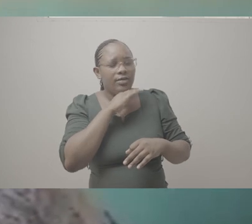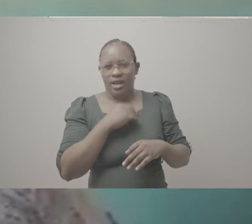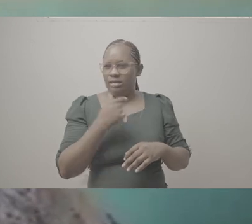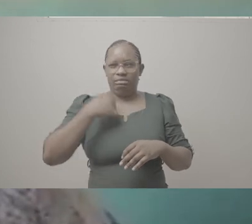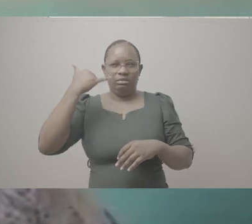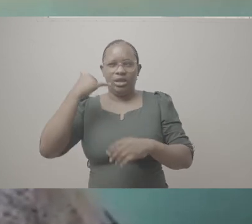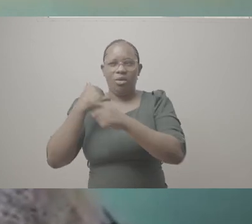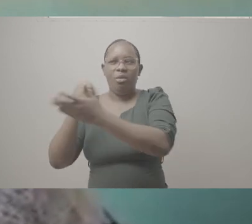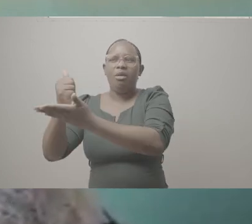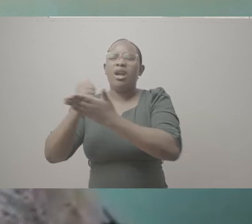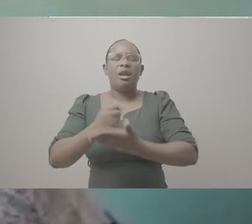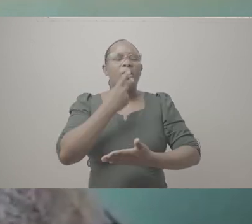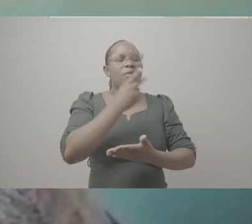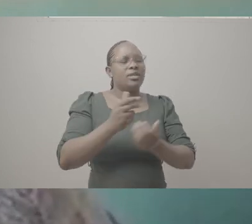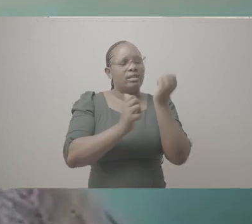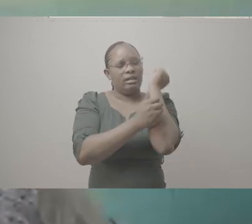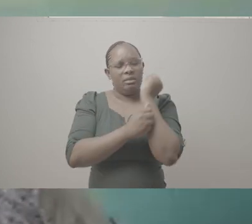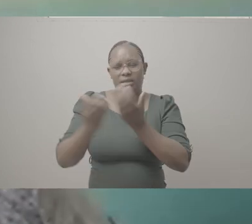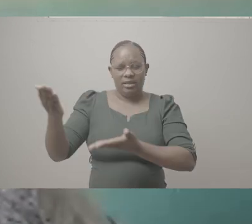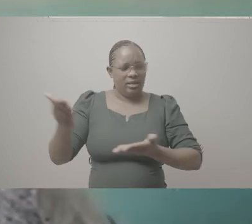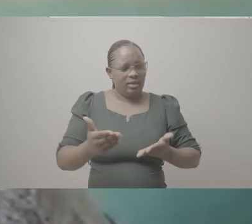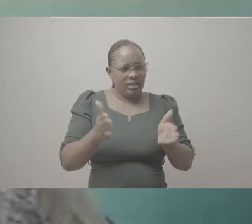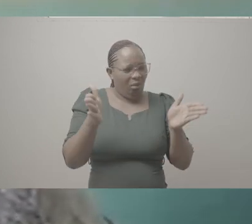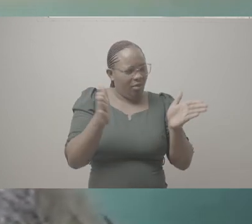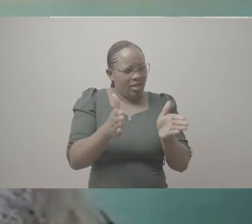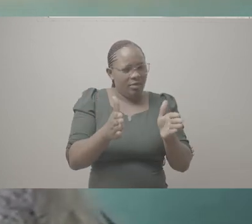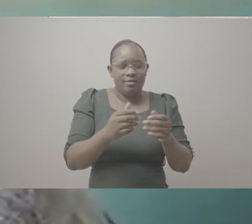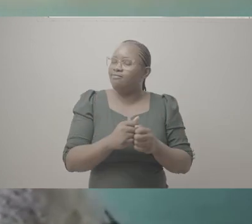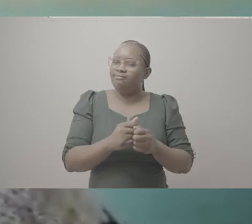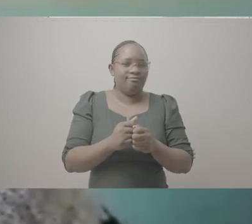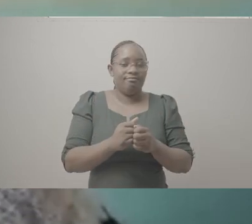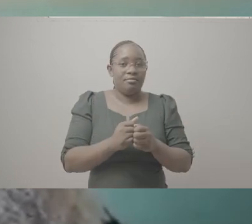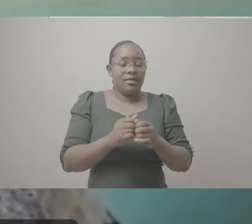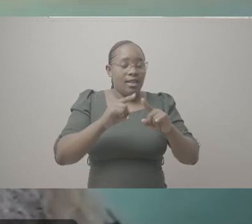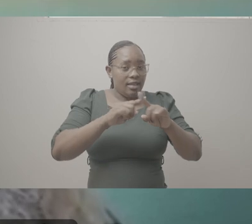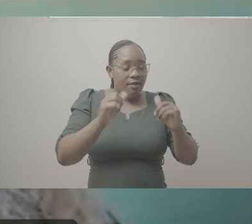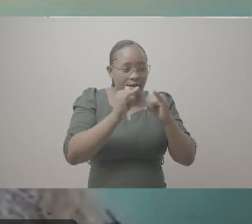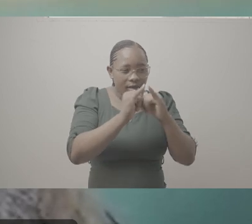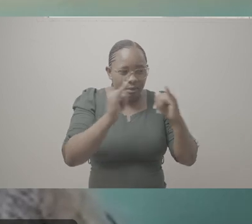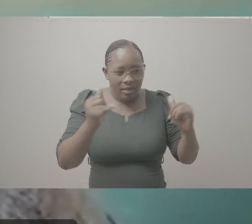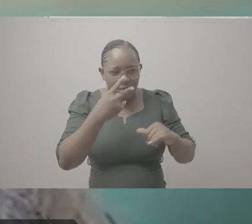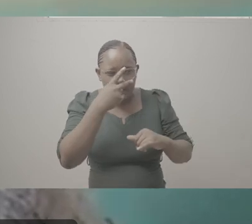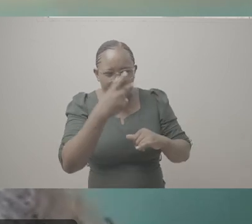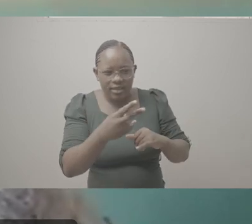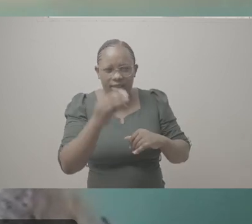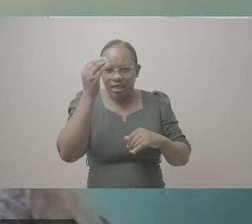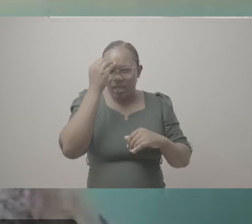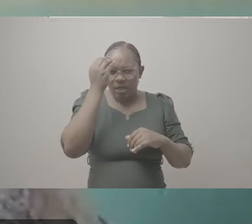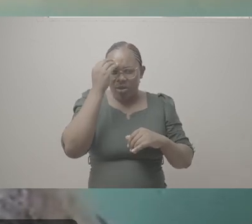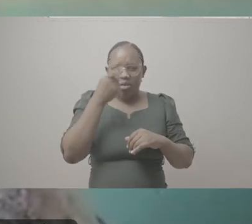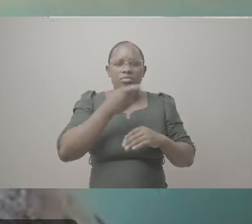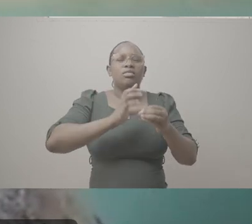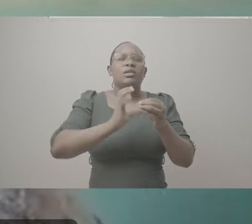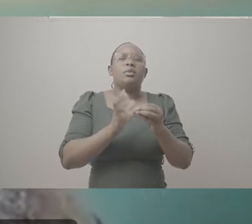had to weigh the bags of sample. After those measurements and weigh, we noticed